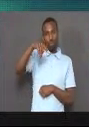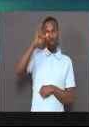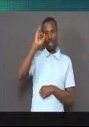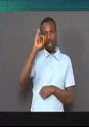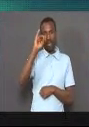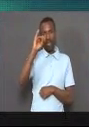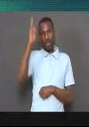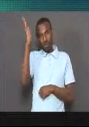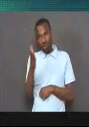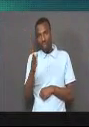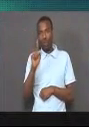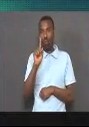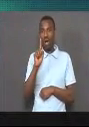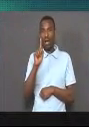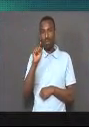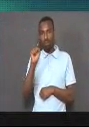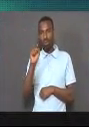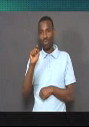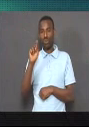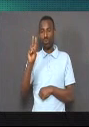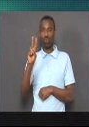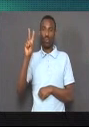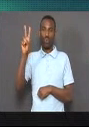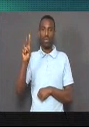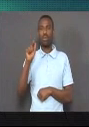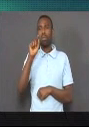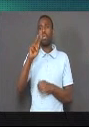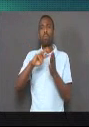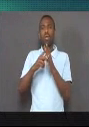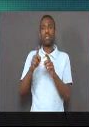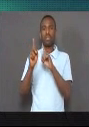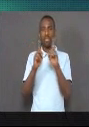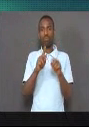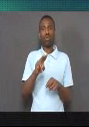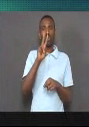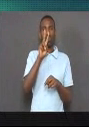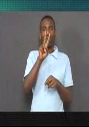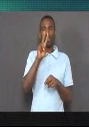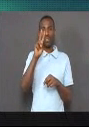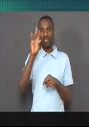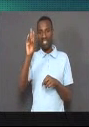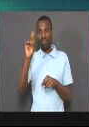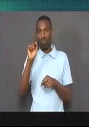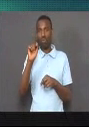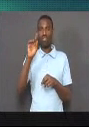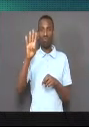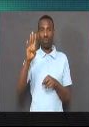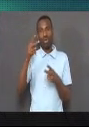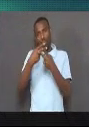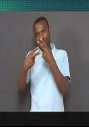We get 2 pi over 1.2 squared, which is